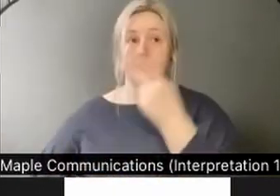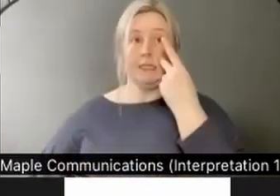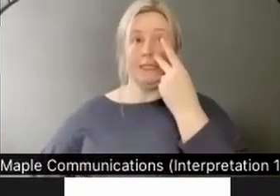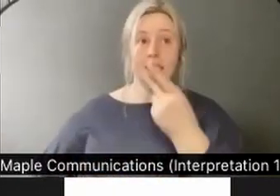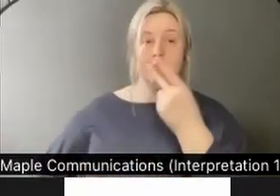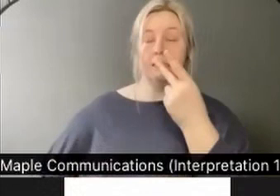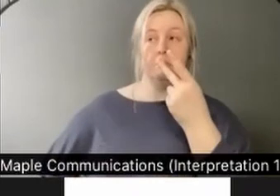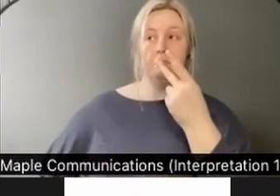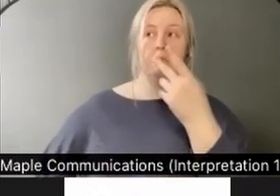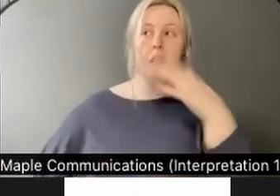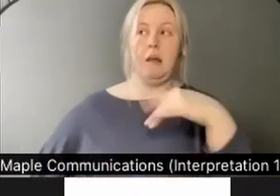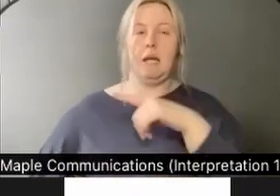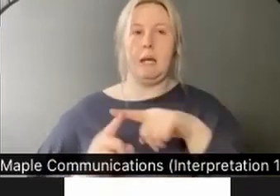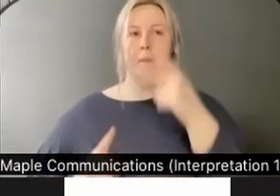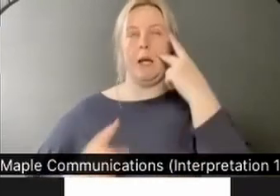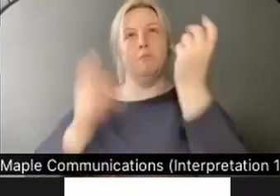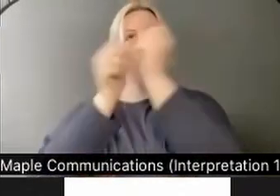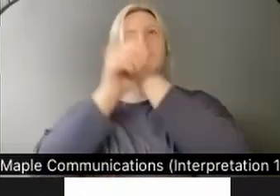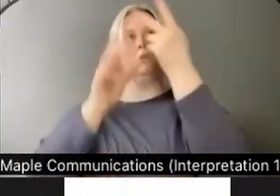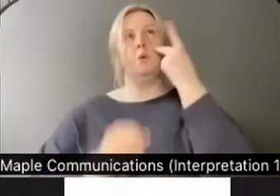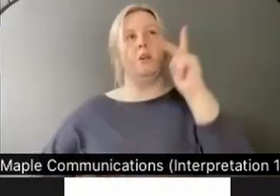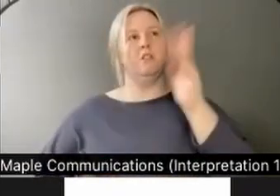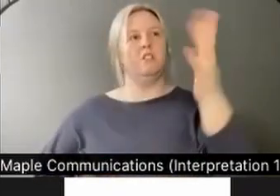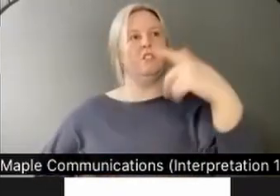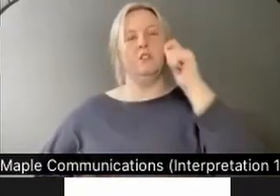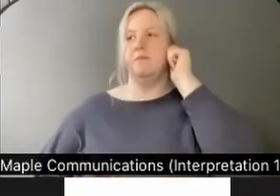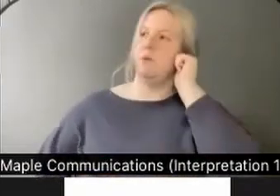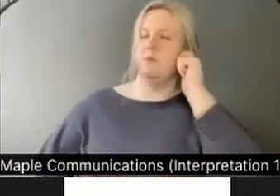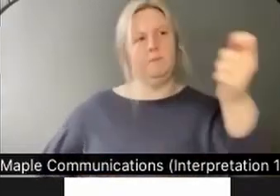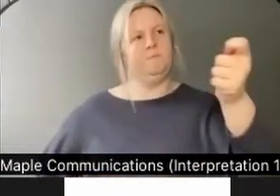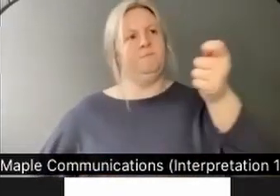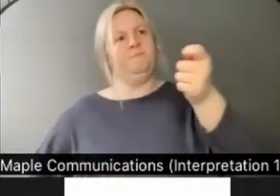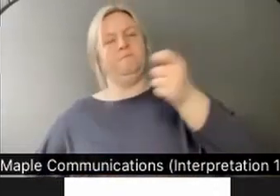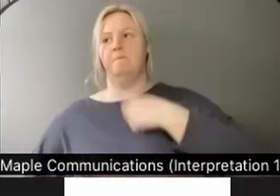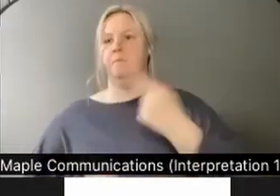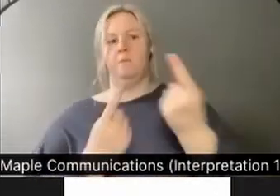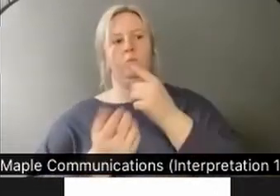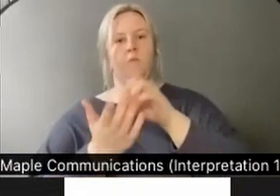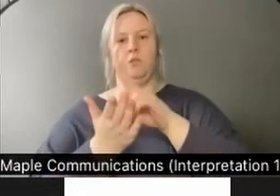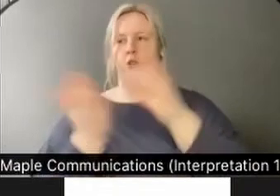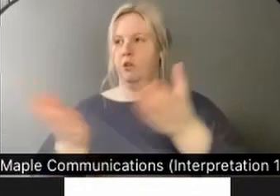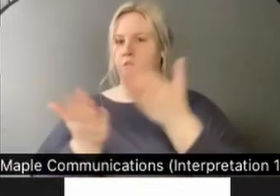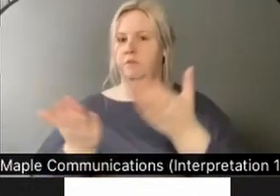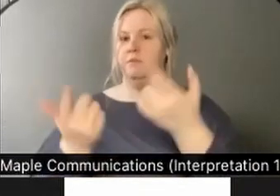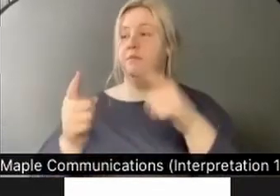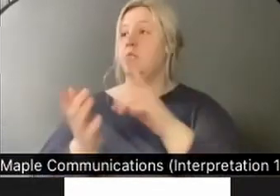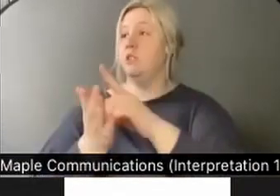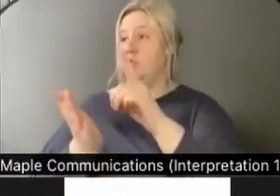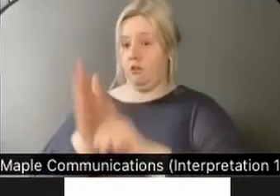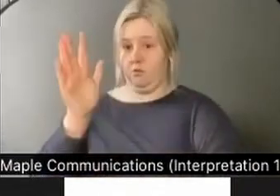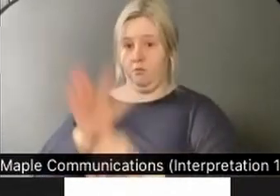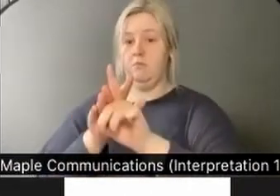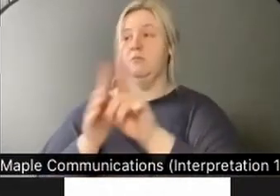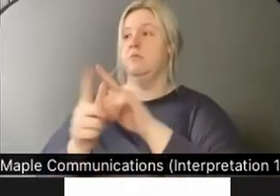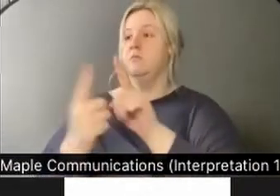her dragging the doctor by the ear to my bedside. At any rate, the doctor did come and have an actual conversation with